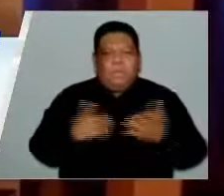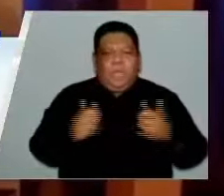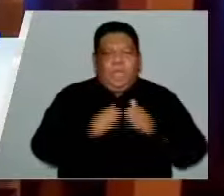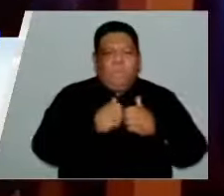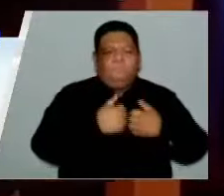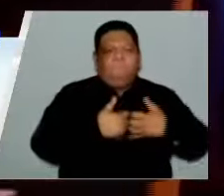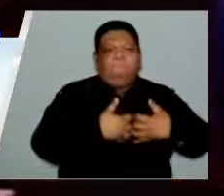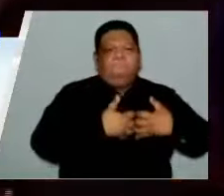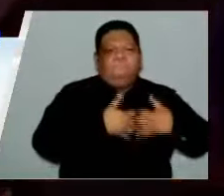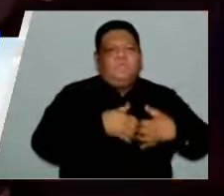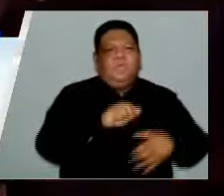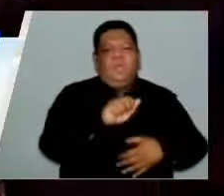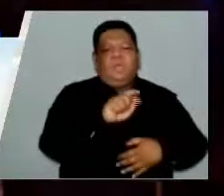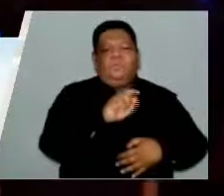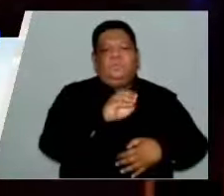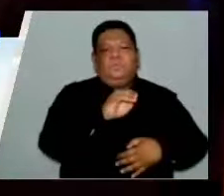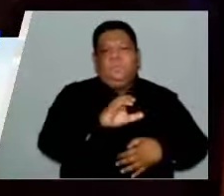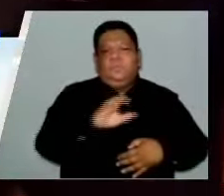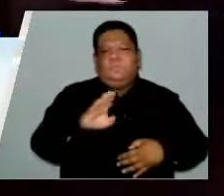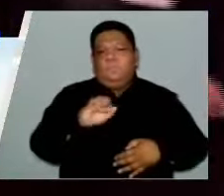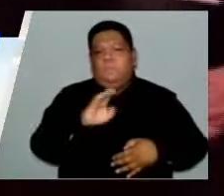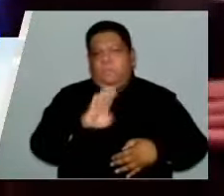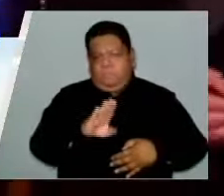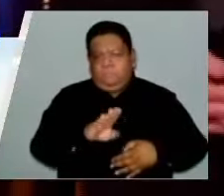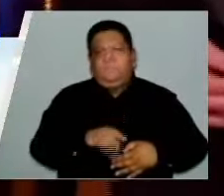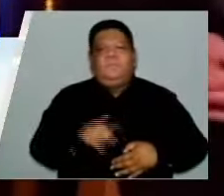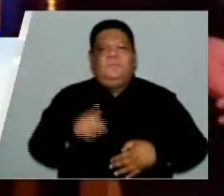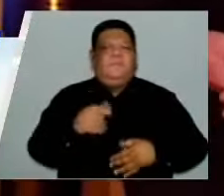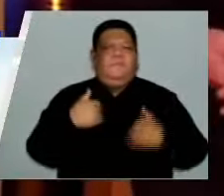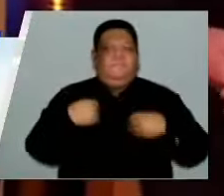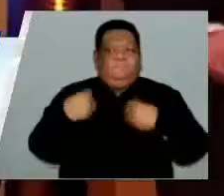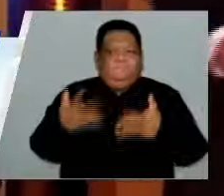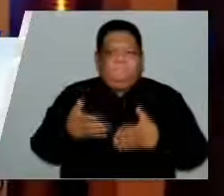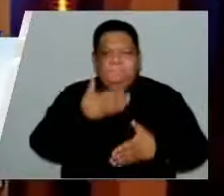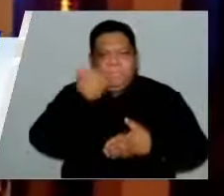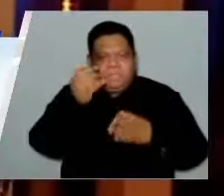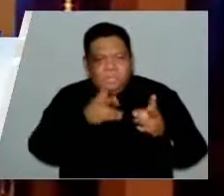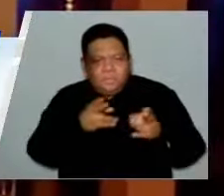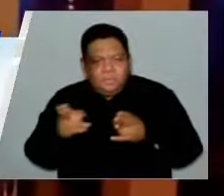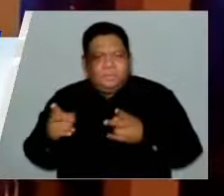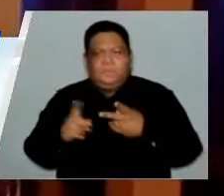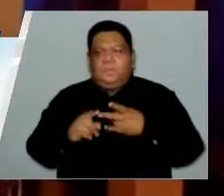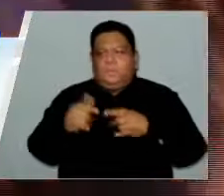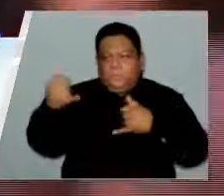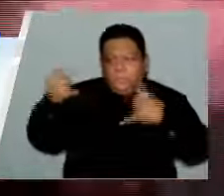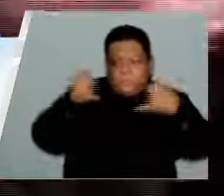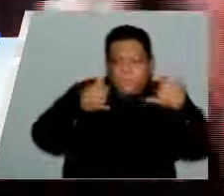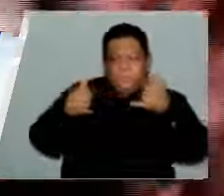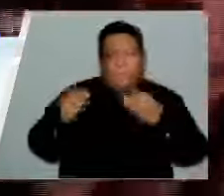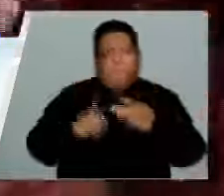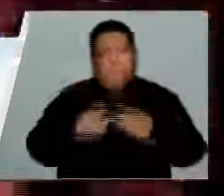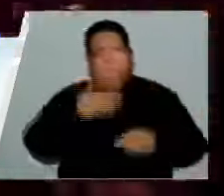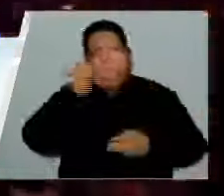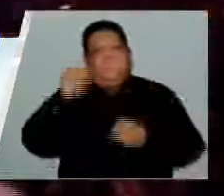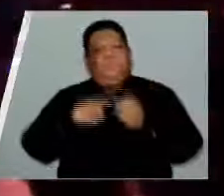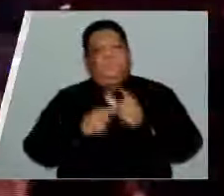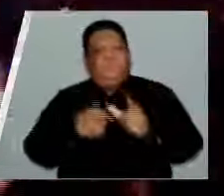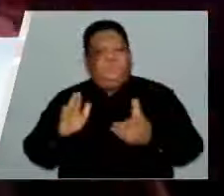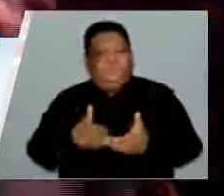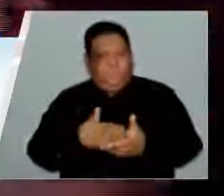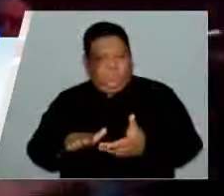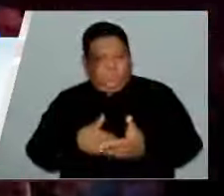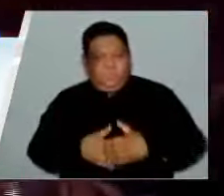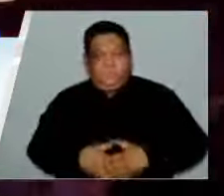II, nakuha rin ang Best Editing, Best Cinematography at Best Original Score. Best Actress naman si